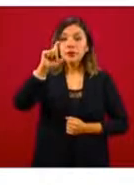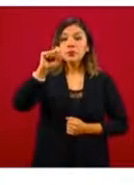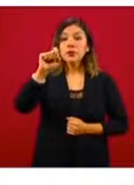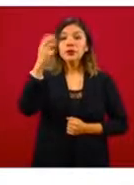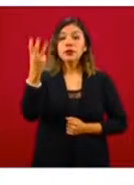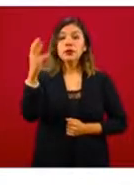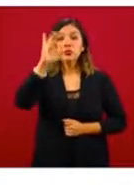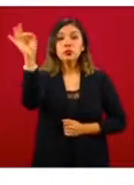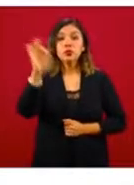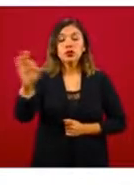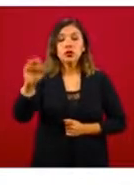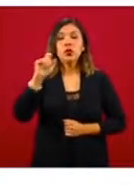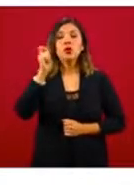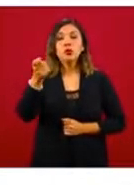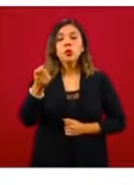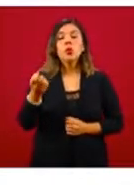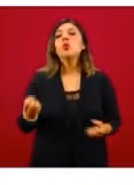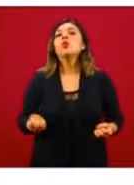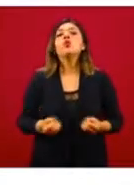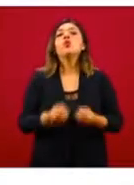less compared with yesterday.